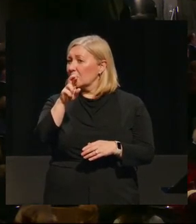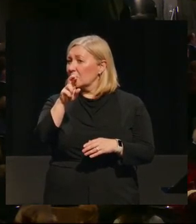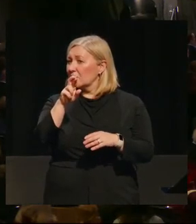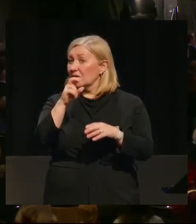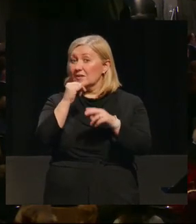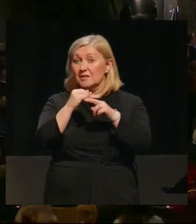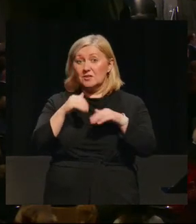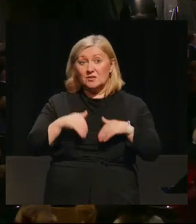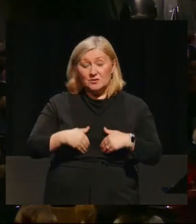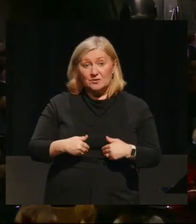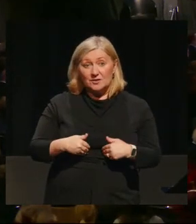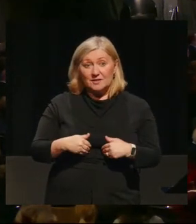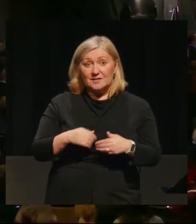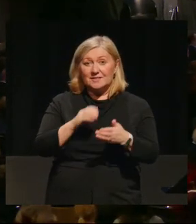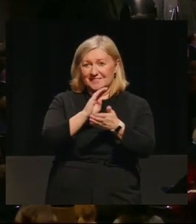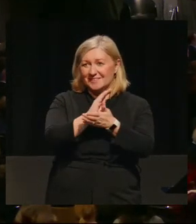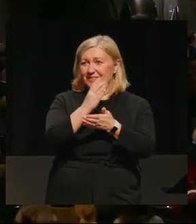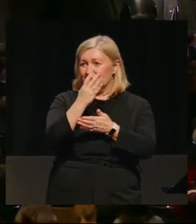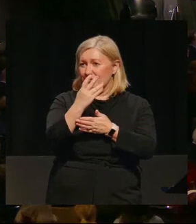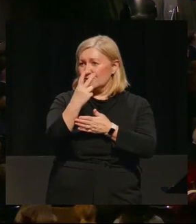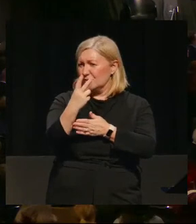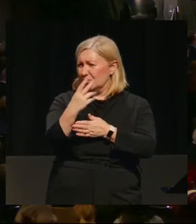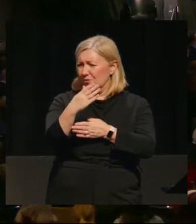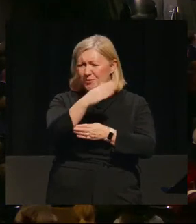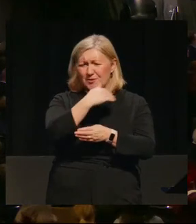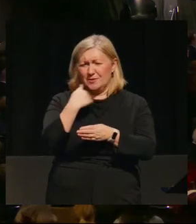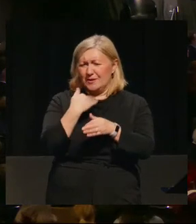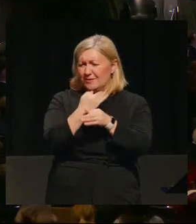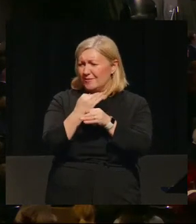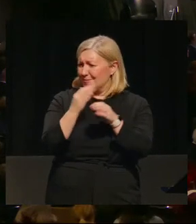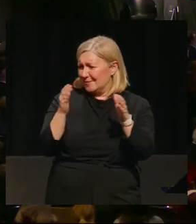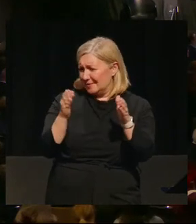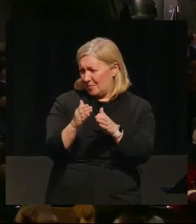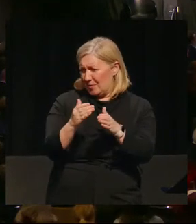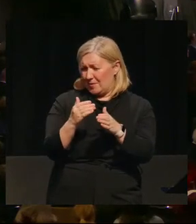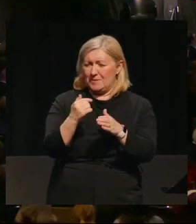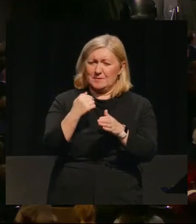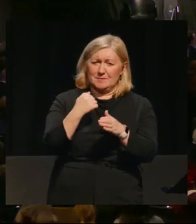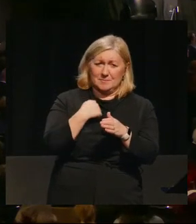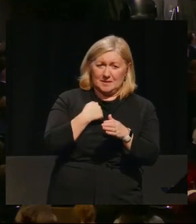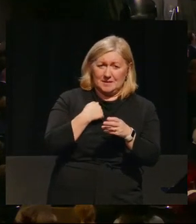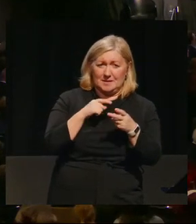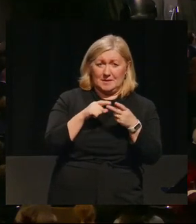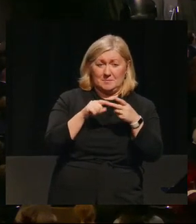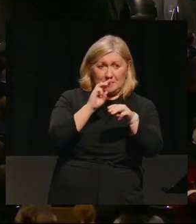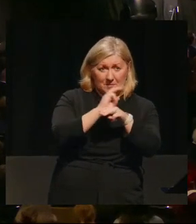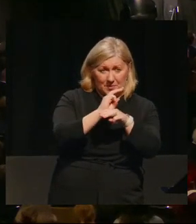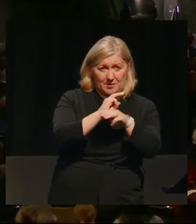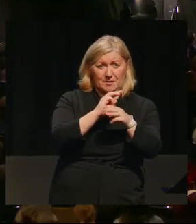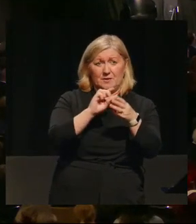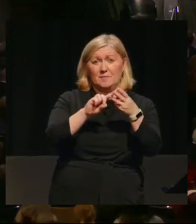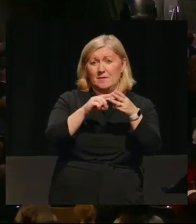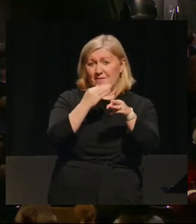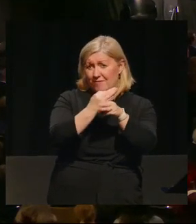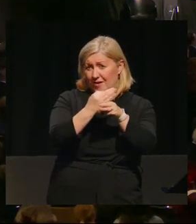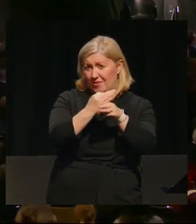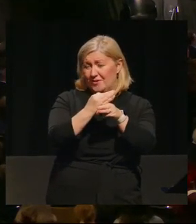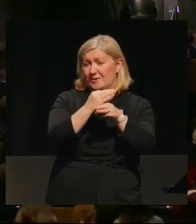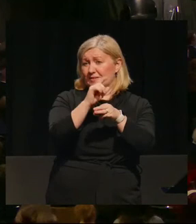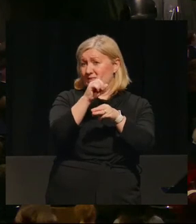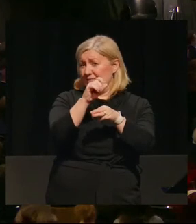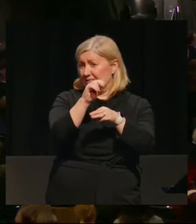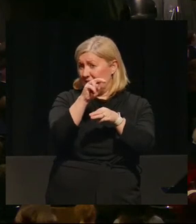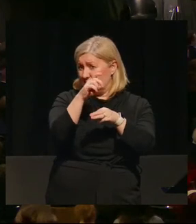1942. We were a small family comprising my brother Gazella, my father Sandor, my